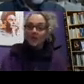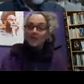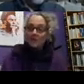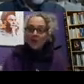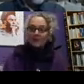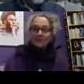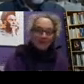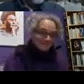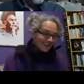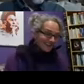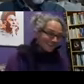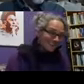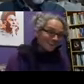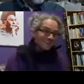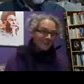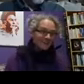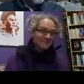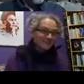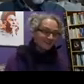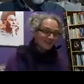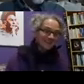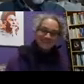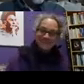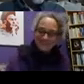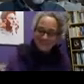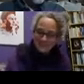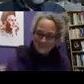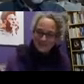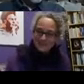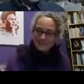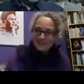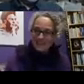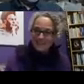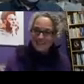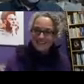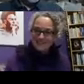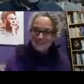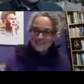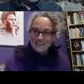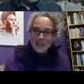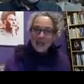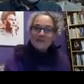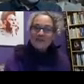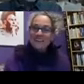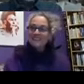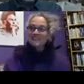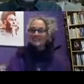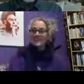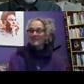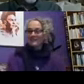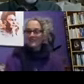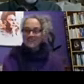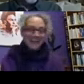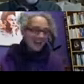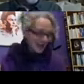So what we might ask, has the National Disability Strategy done to address any of this? Well, the answer is